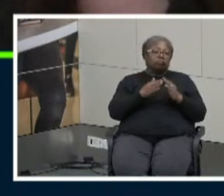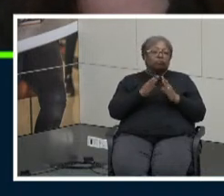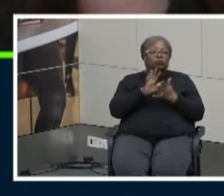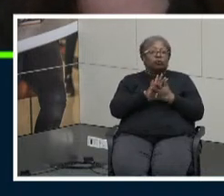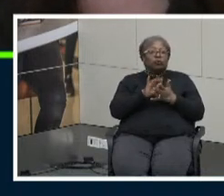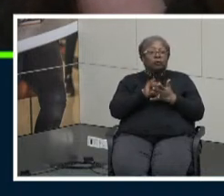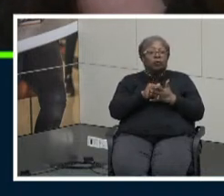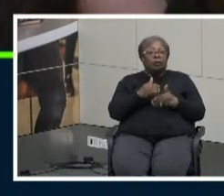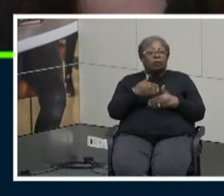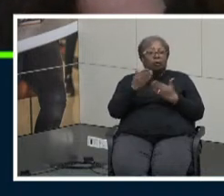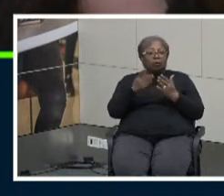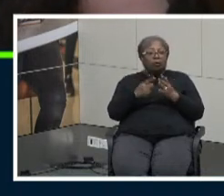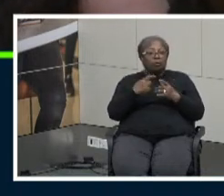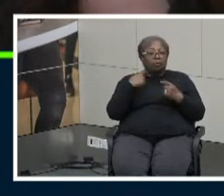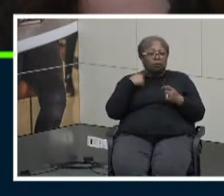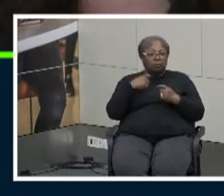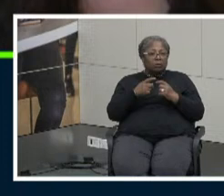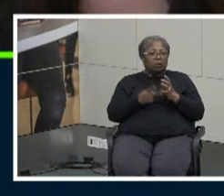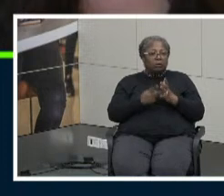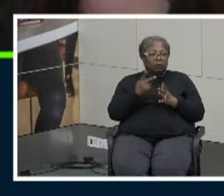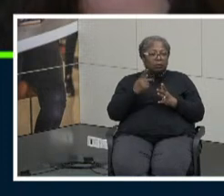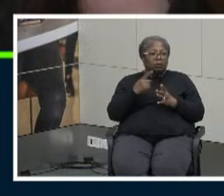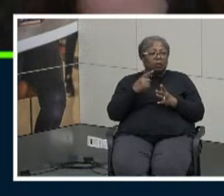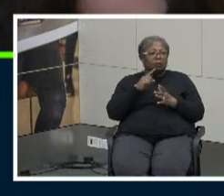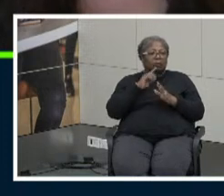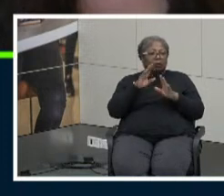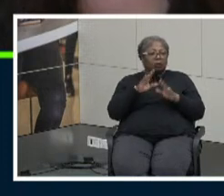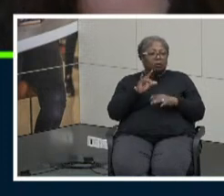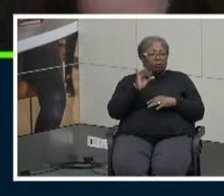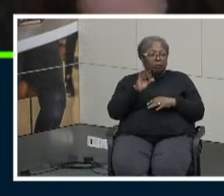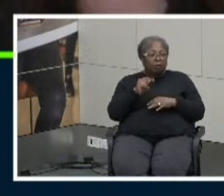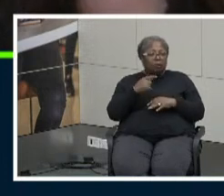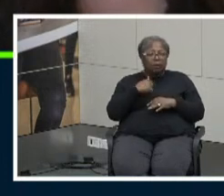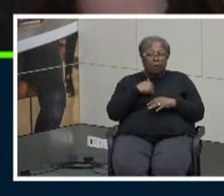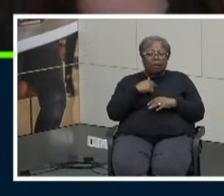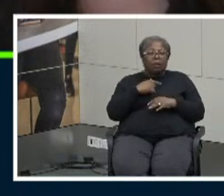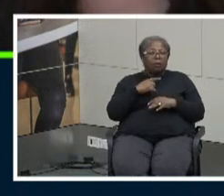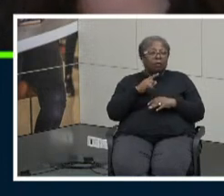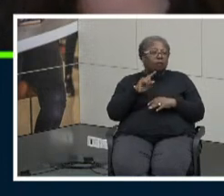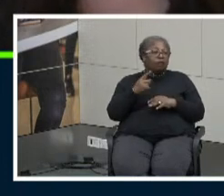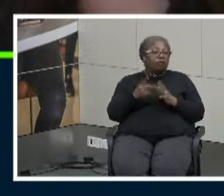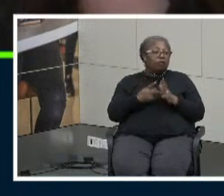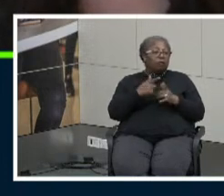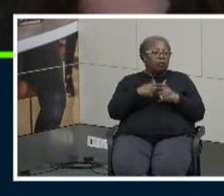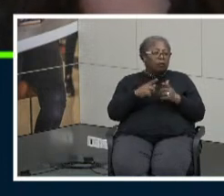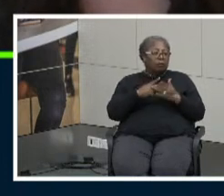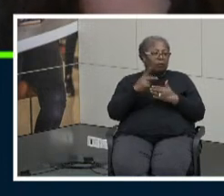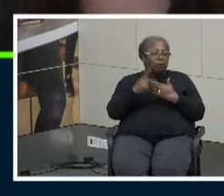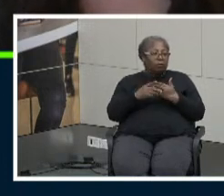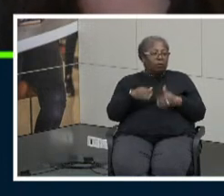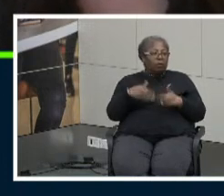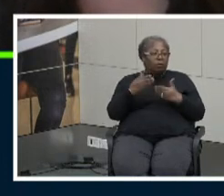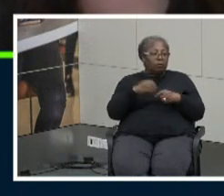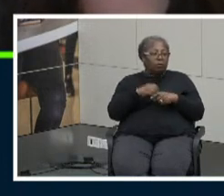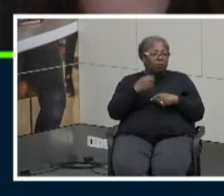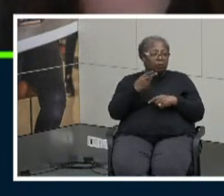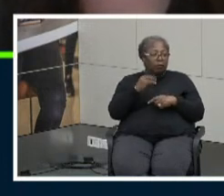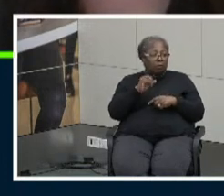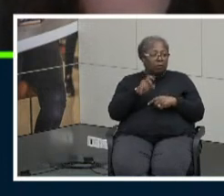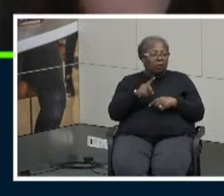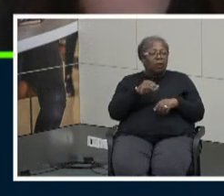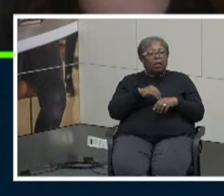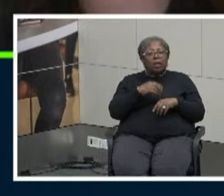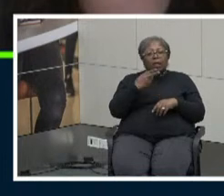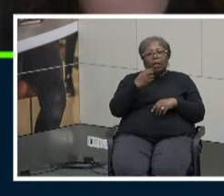offers Spanish imion bilingual education is a wonderful gift I participated in one of the first dual language programs offered in HISD at Herod